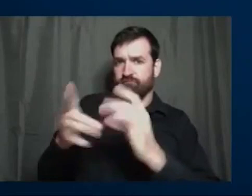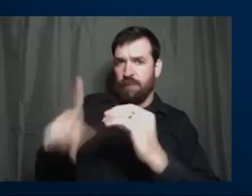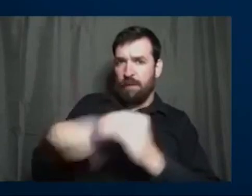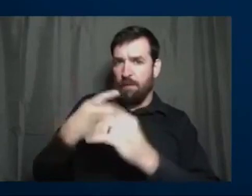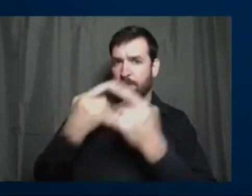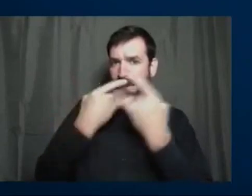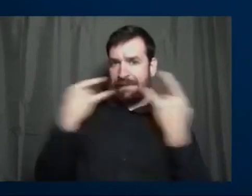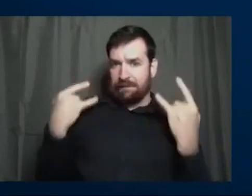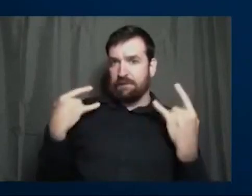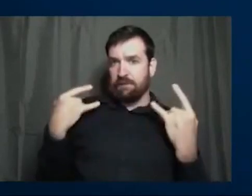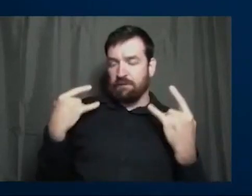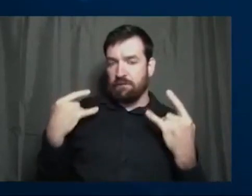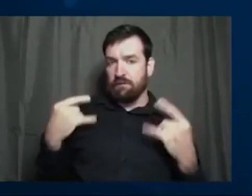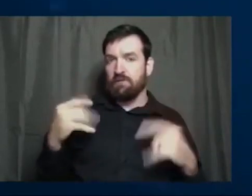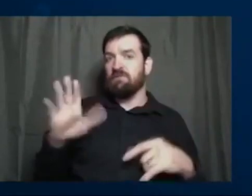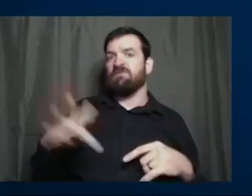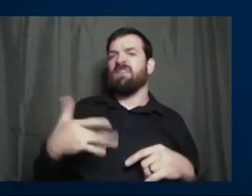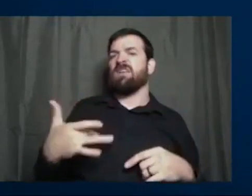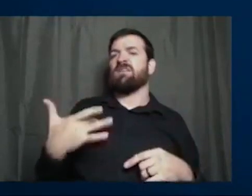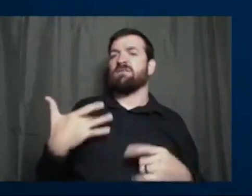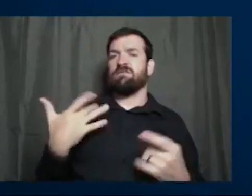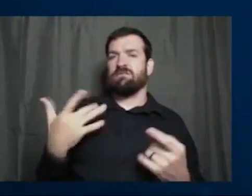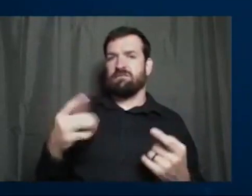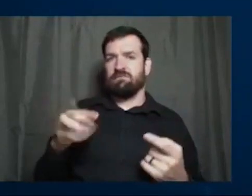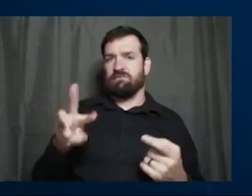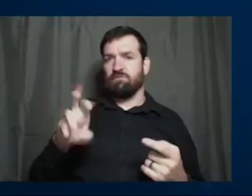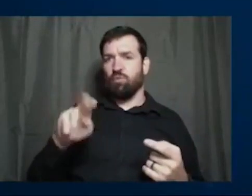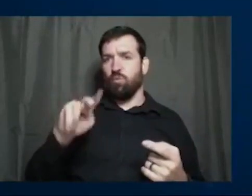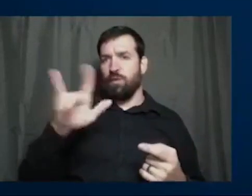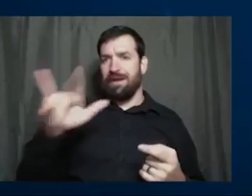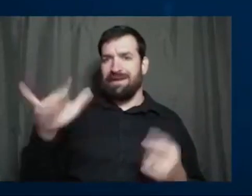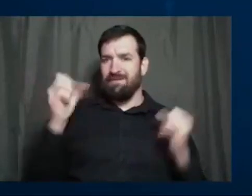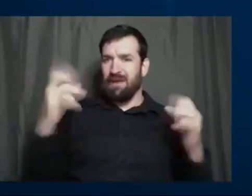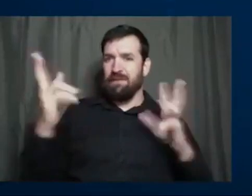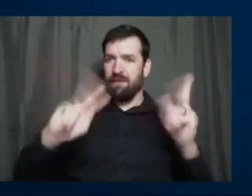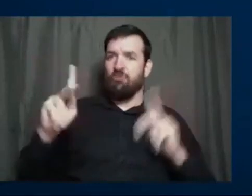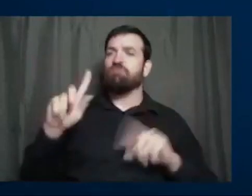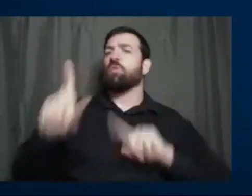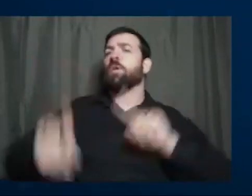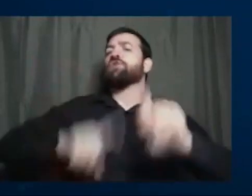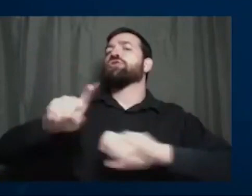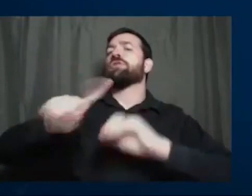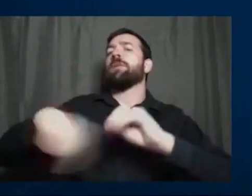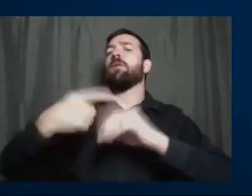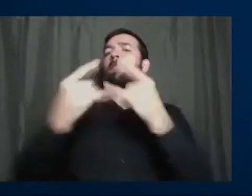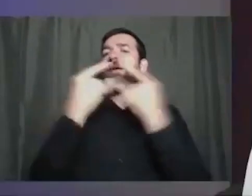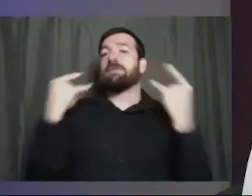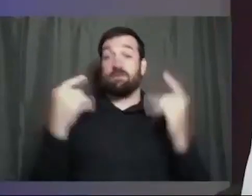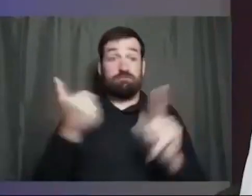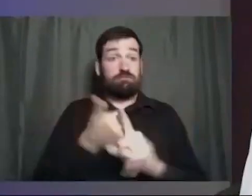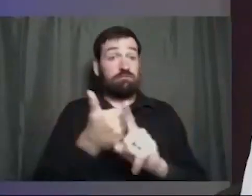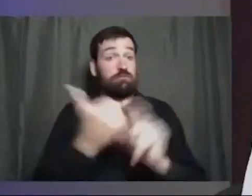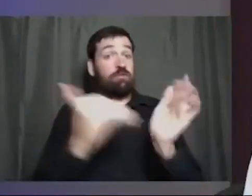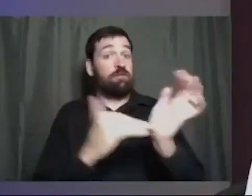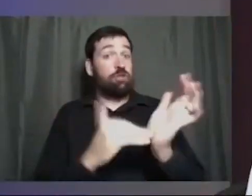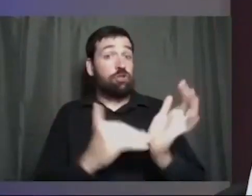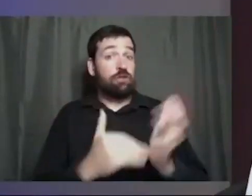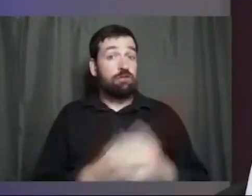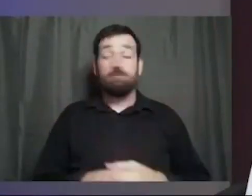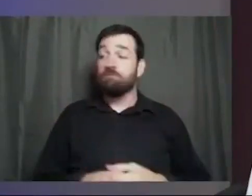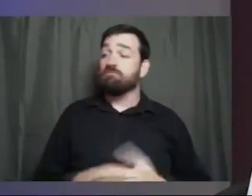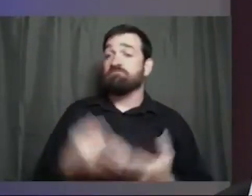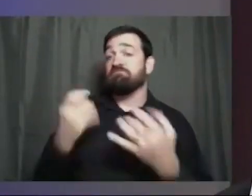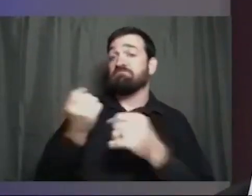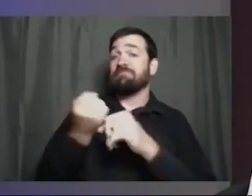general. Wendy and a lot of people have questions about masks. As a physician, what do you think? Well, I think it's a safe way to